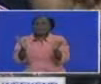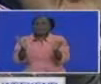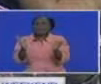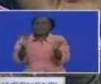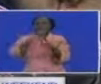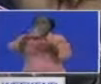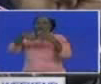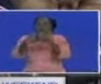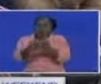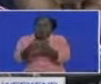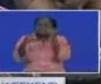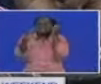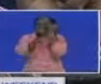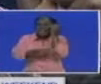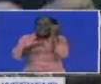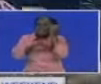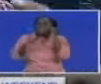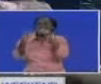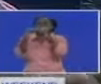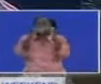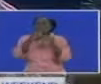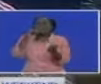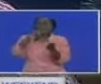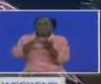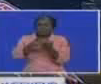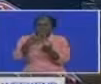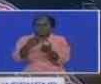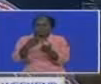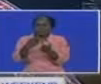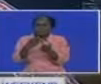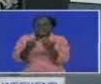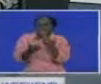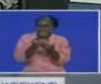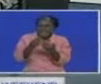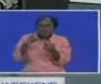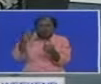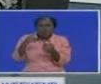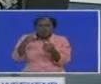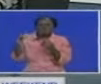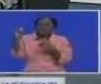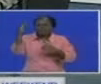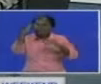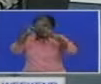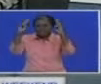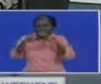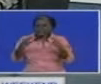all countries are equal, including Vanuatu. The treatment of every sovereign state is the same. And